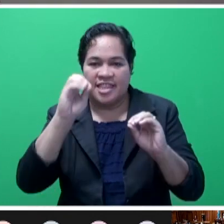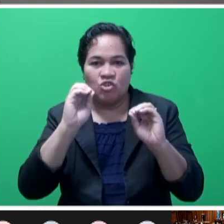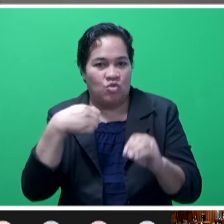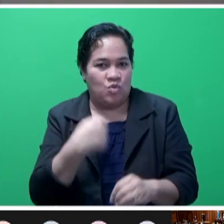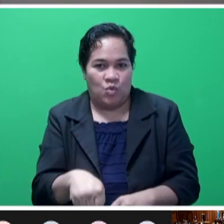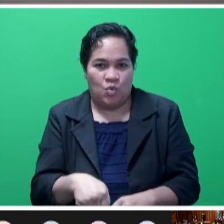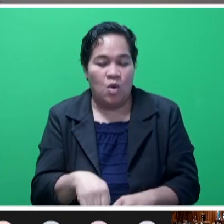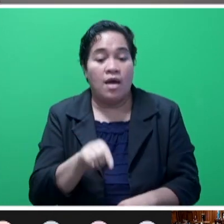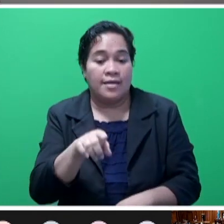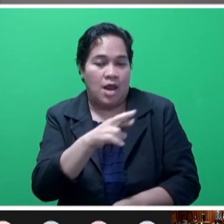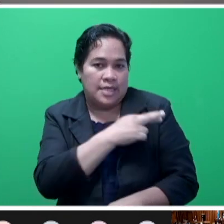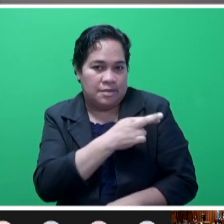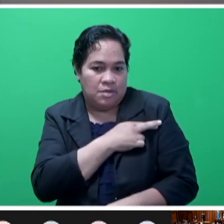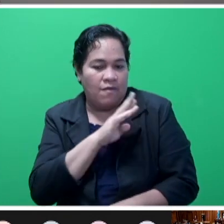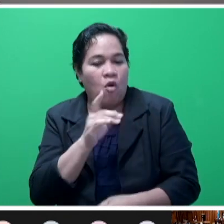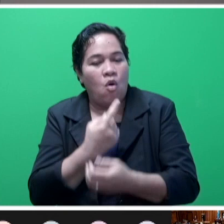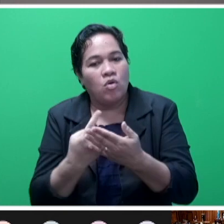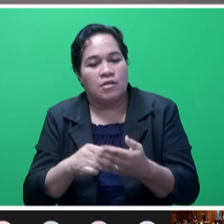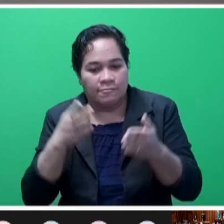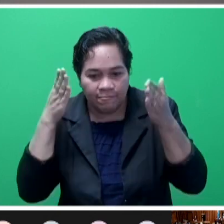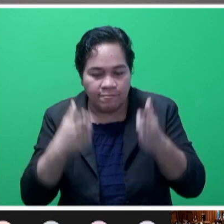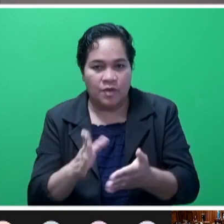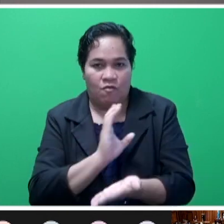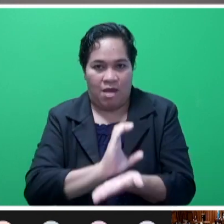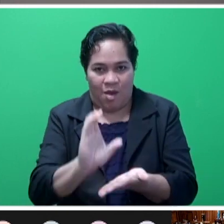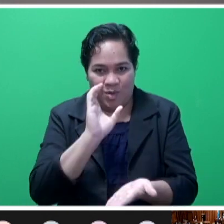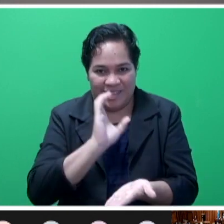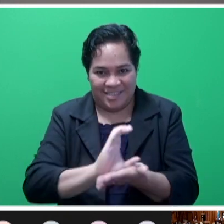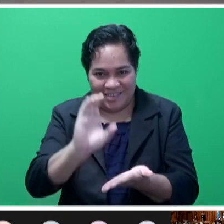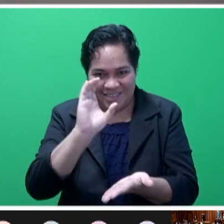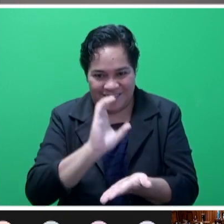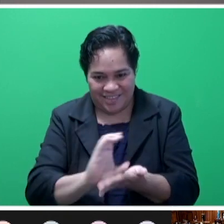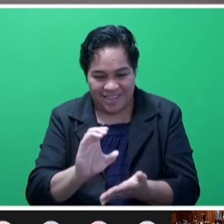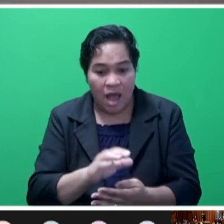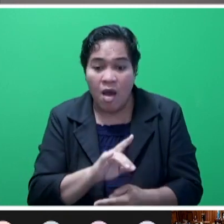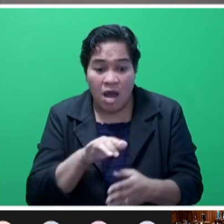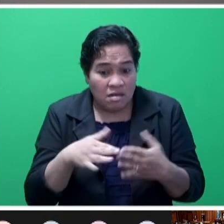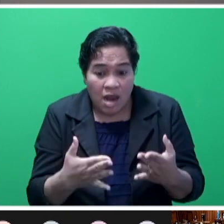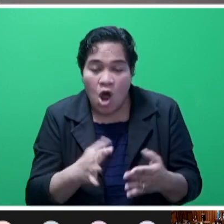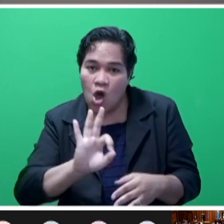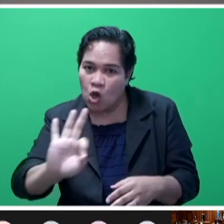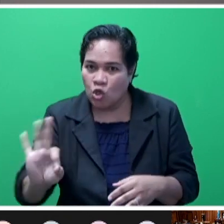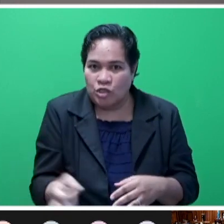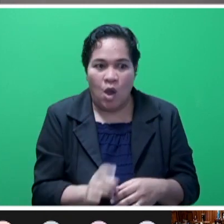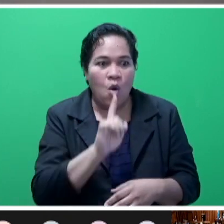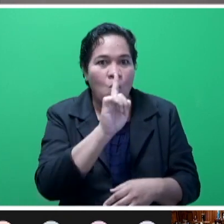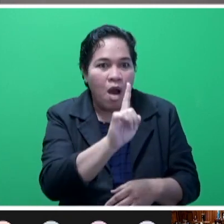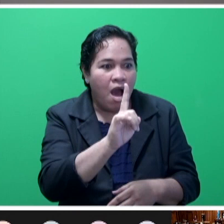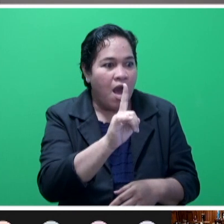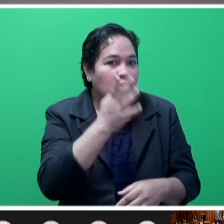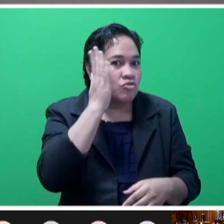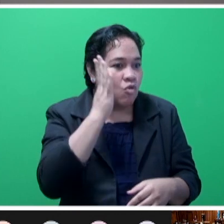responsible for counseling the children. As of yet, we don't have one counselor per school, but we have one